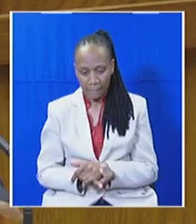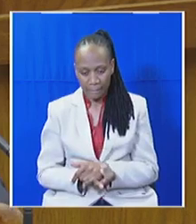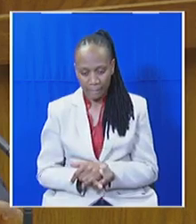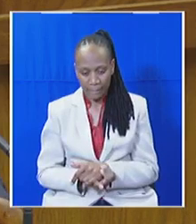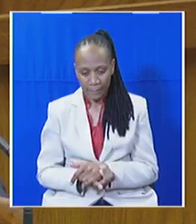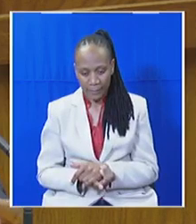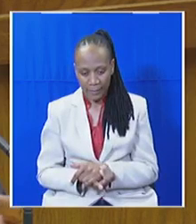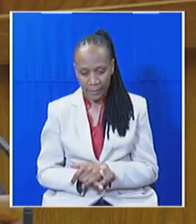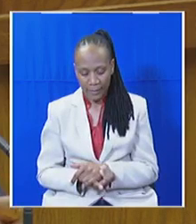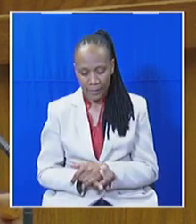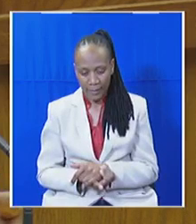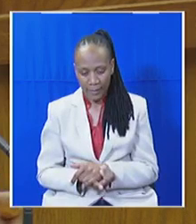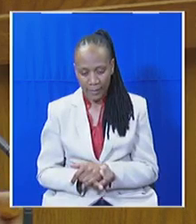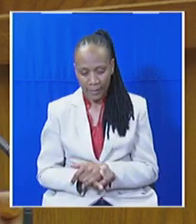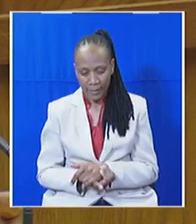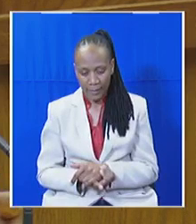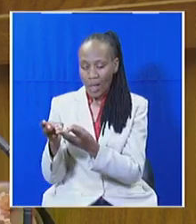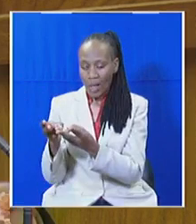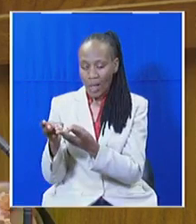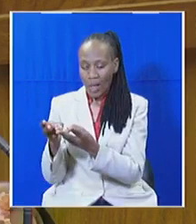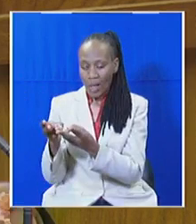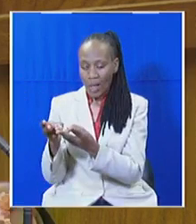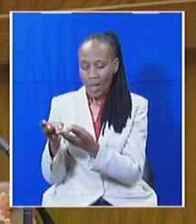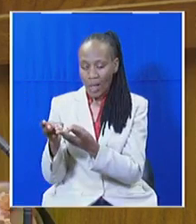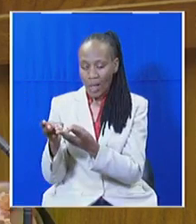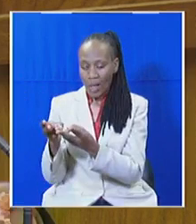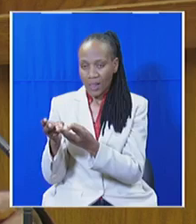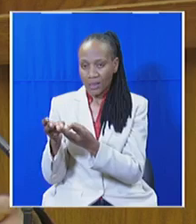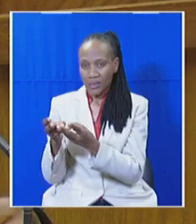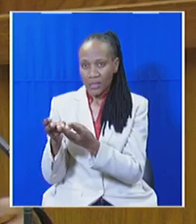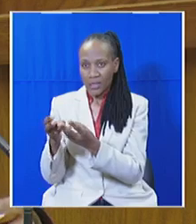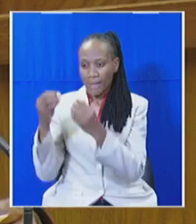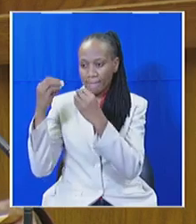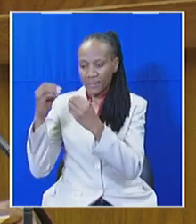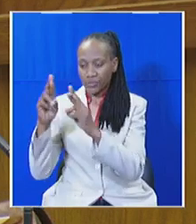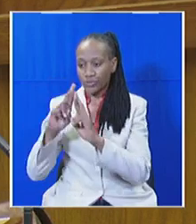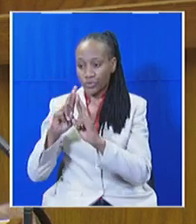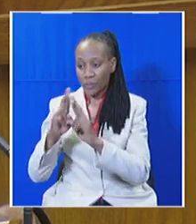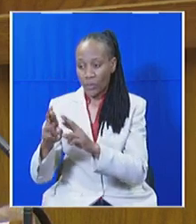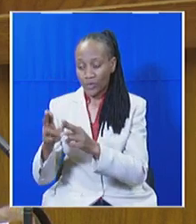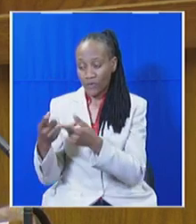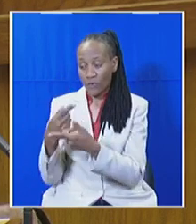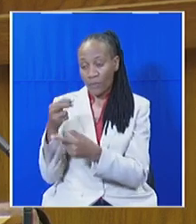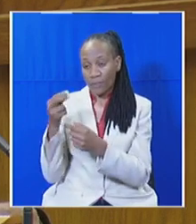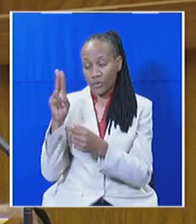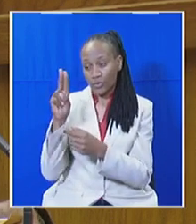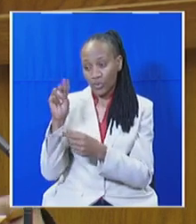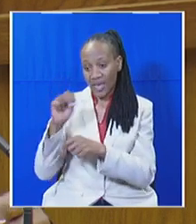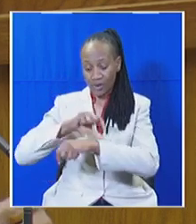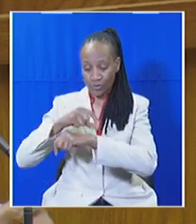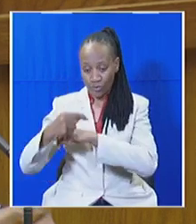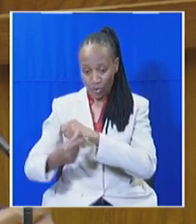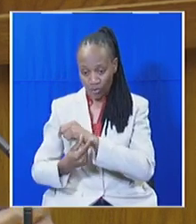According to the World Investment released by United Nations Conference on Trade